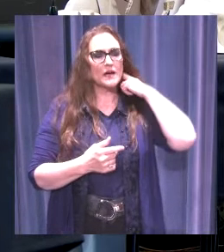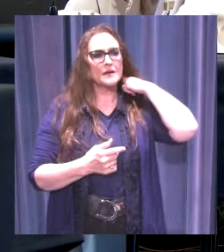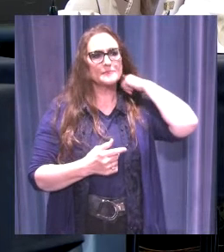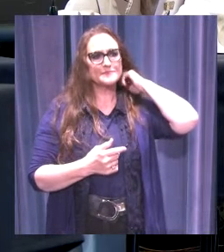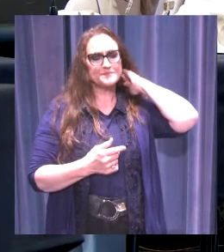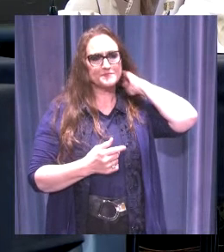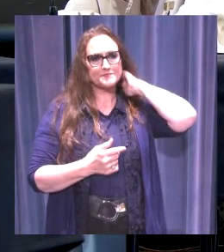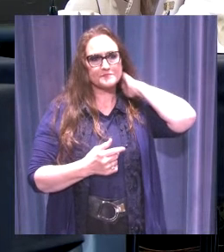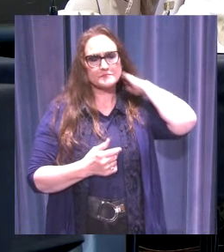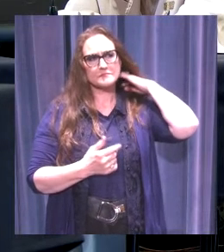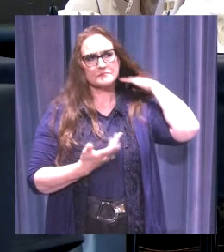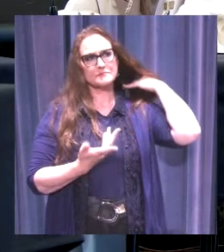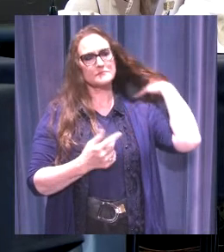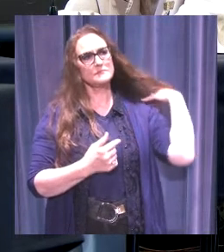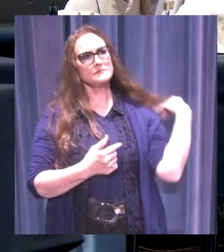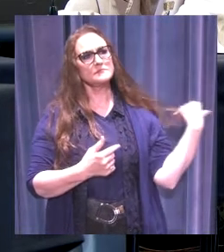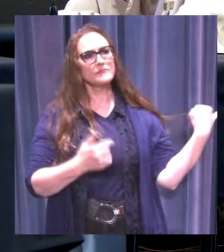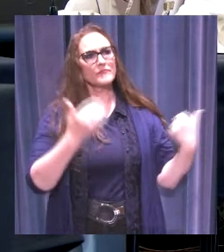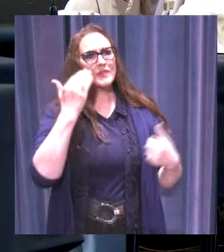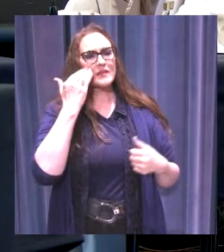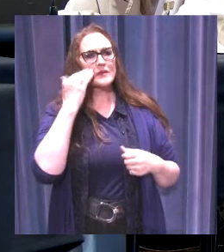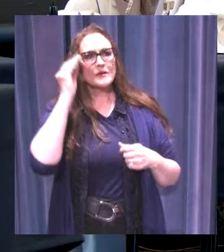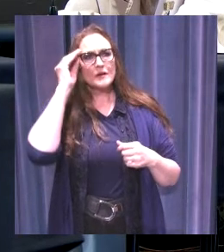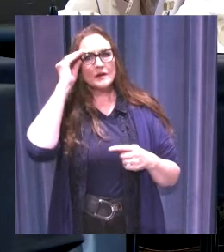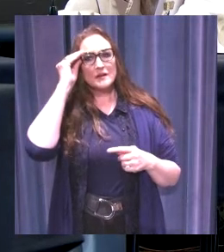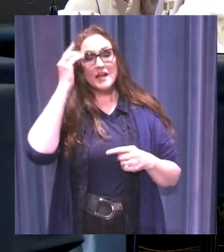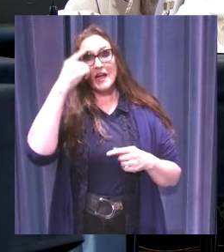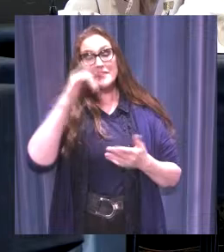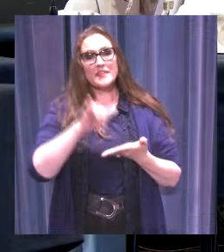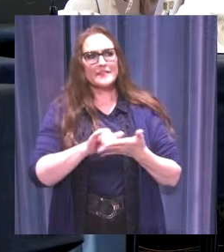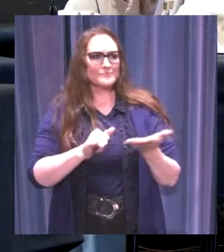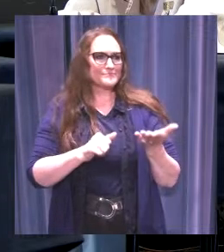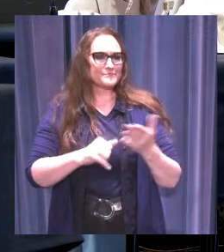You know, I think that